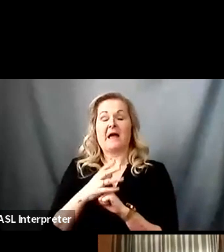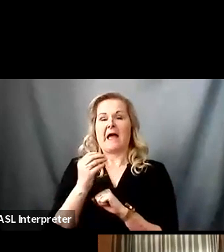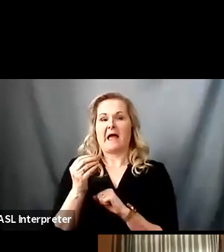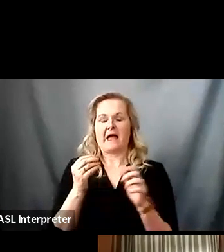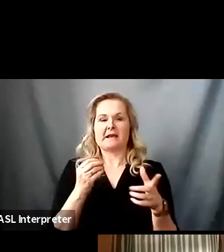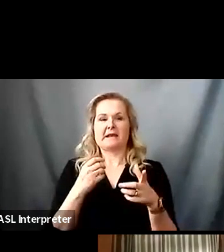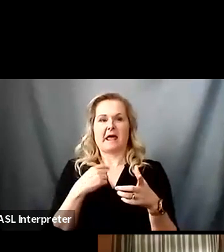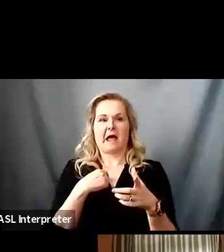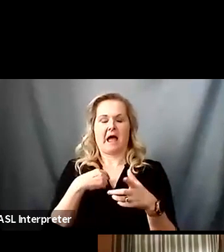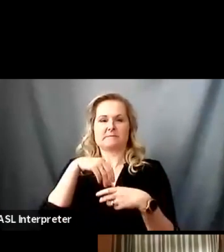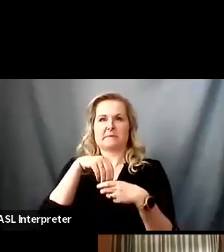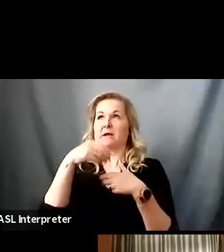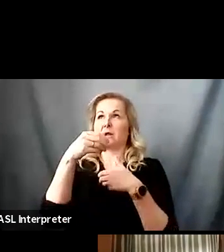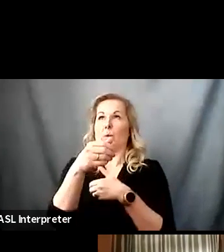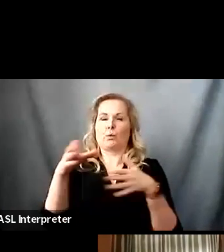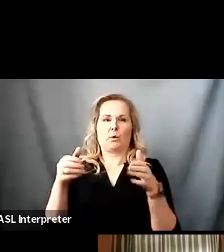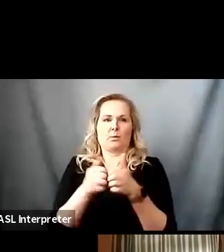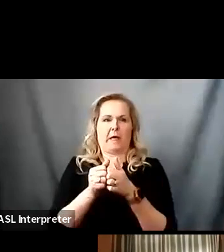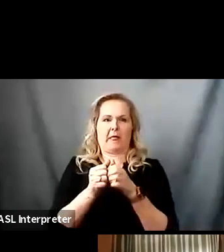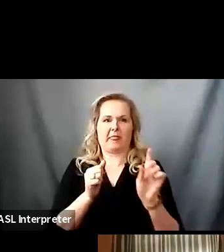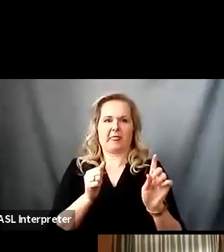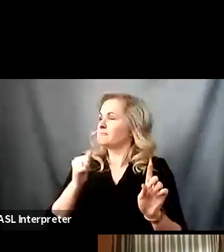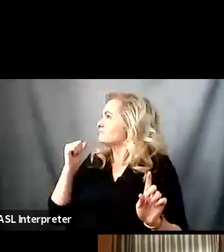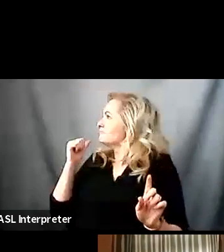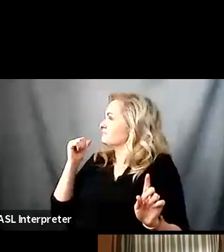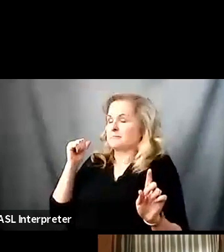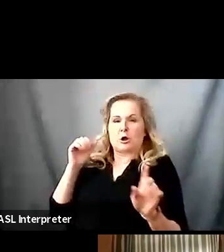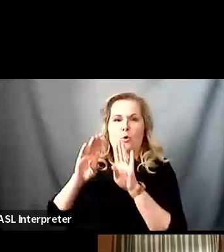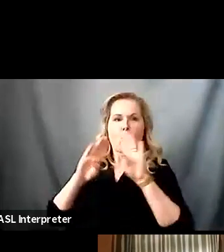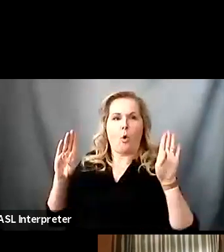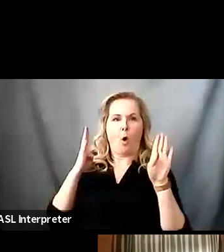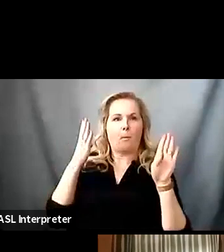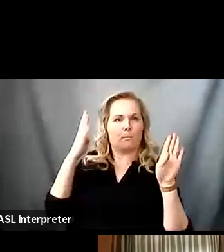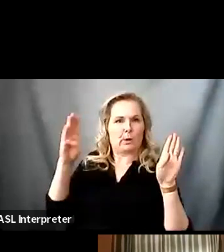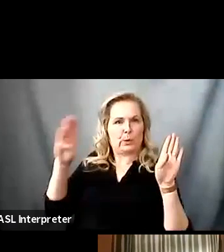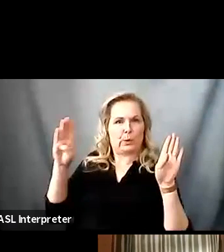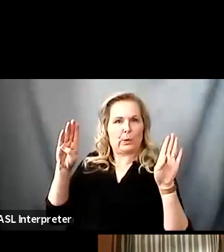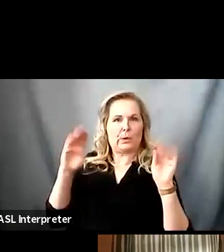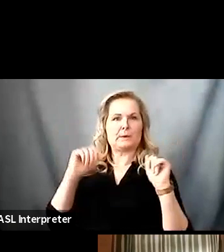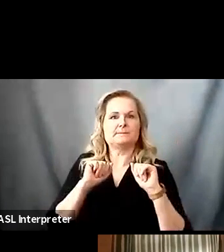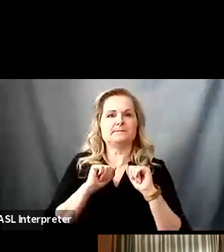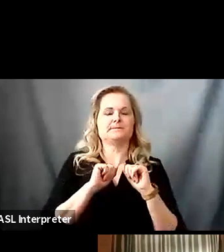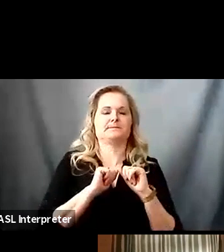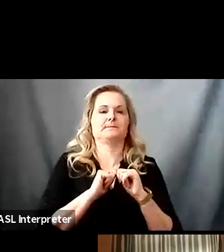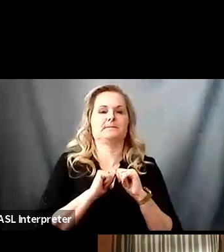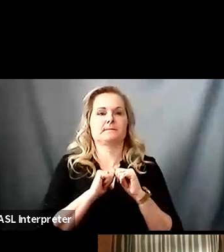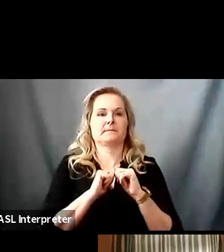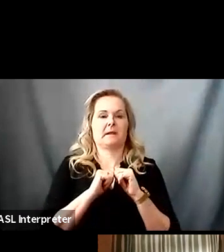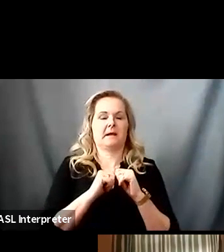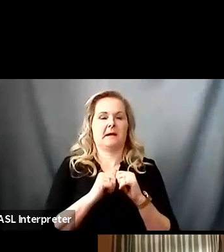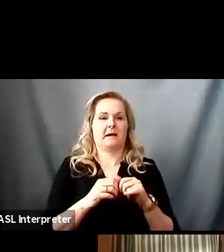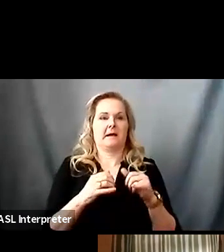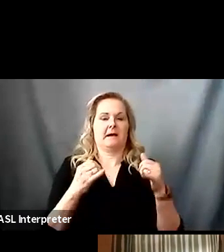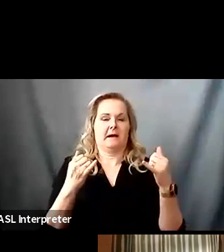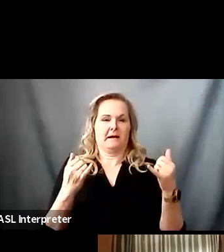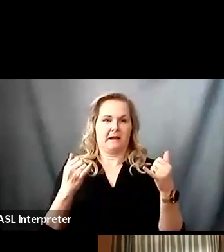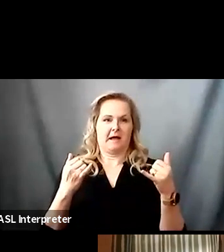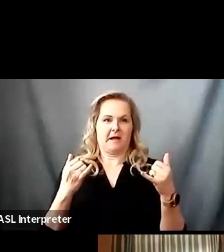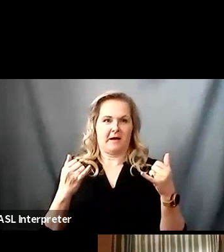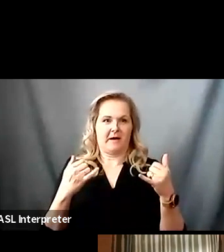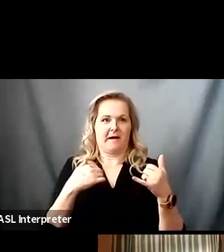I'm in a room with a blue wall that you can see behind me. And how I am.